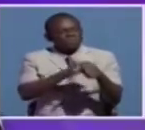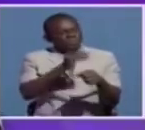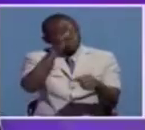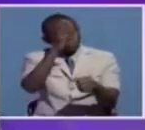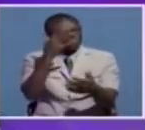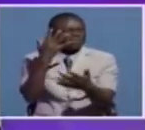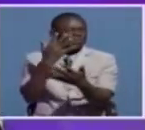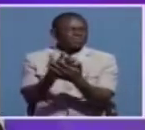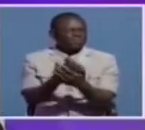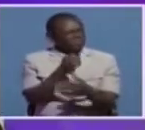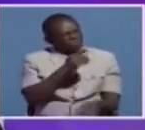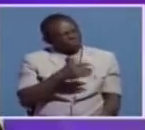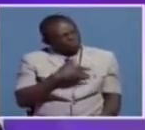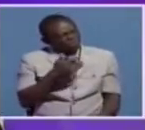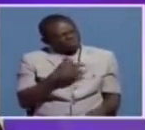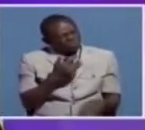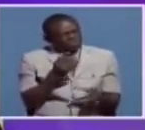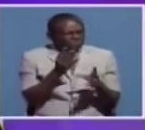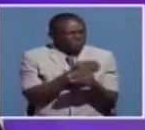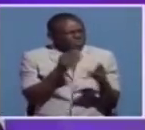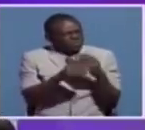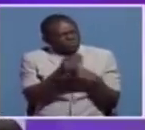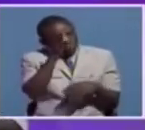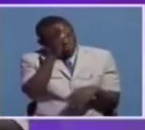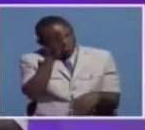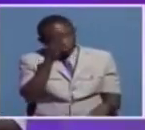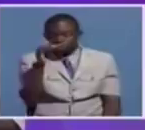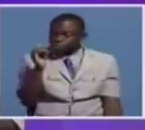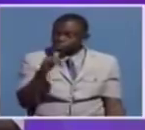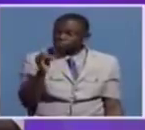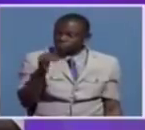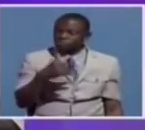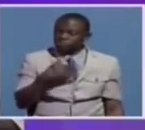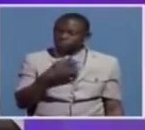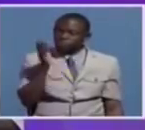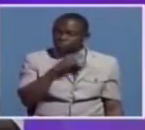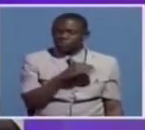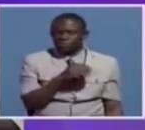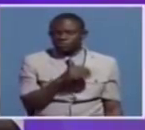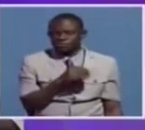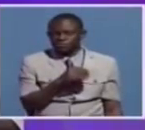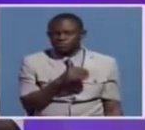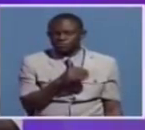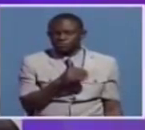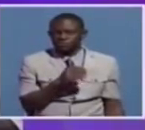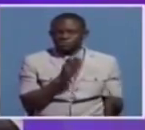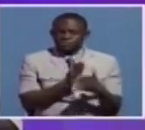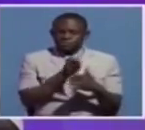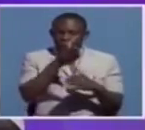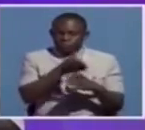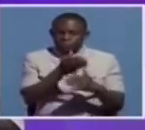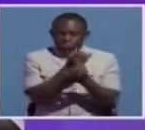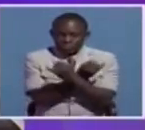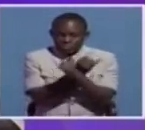absence, and this was only realized later, after independence, when you could see him